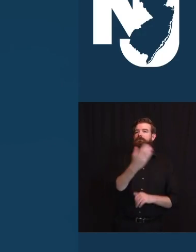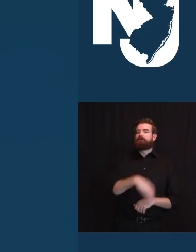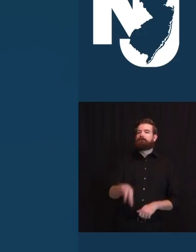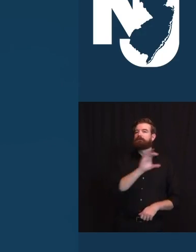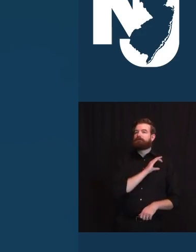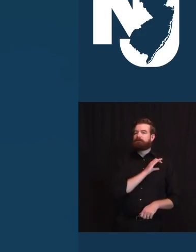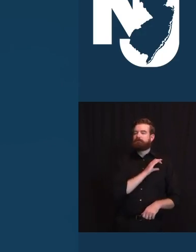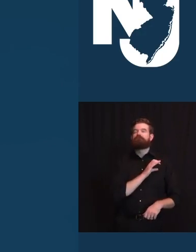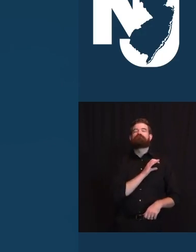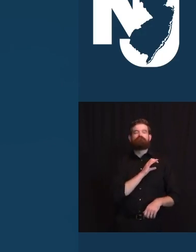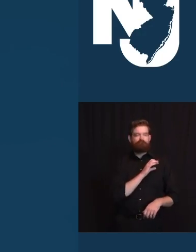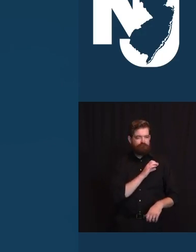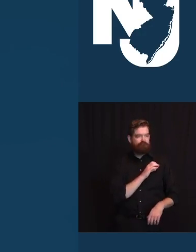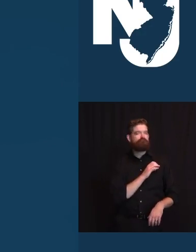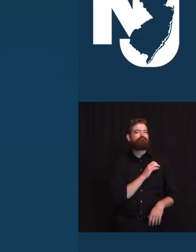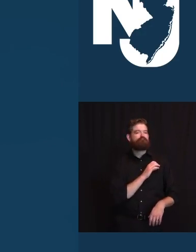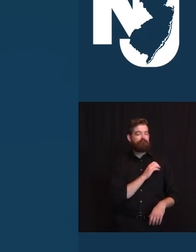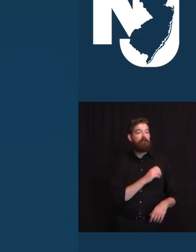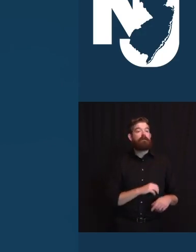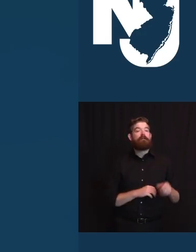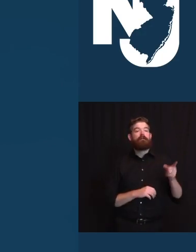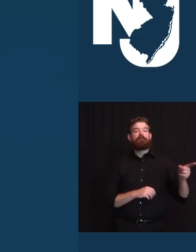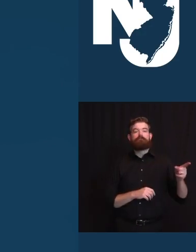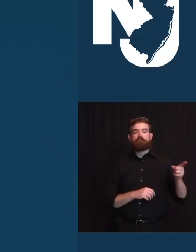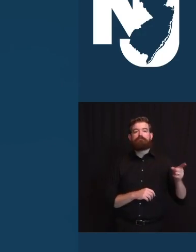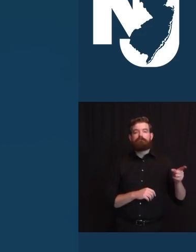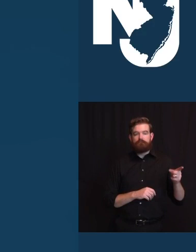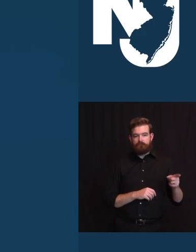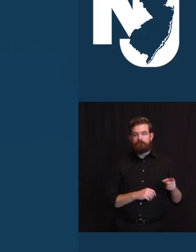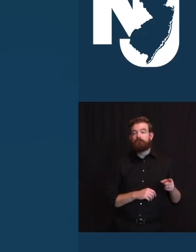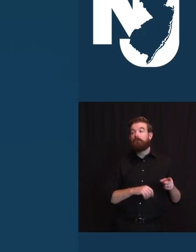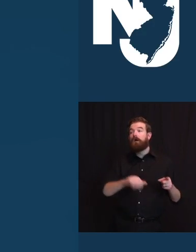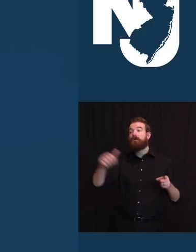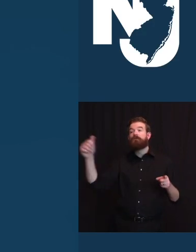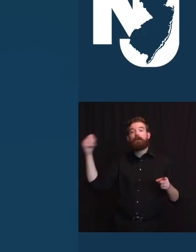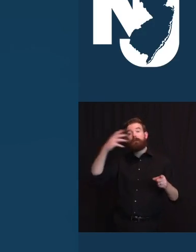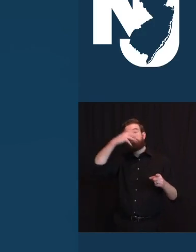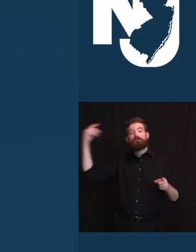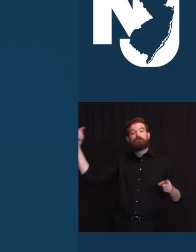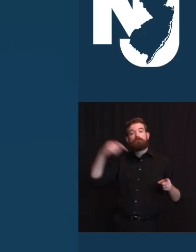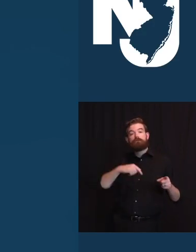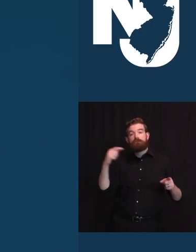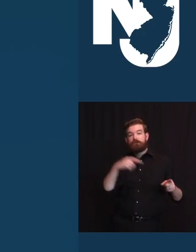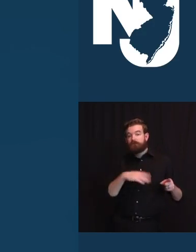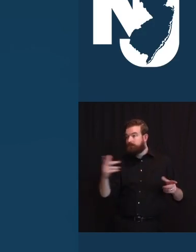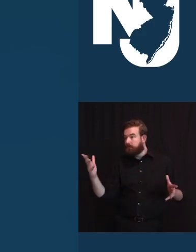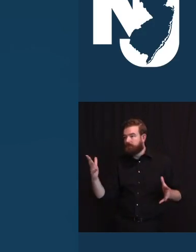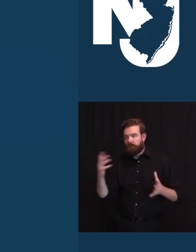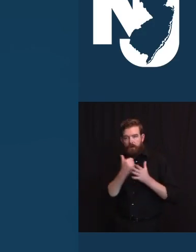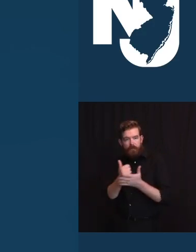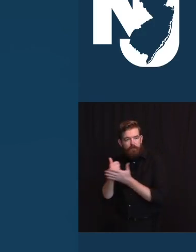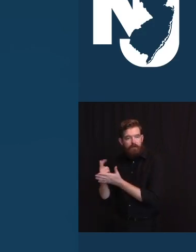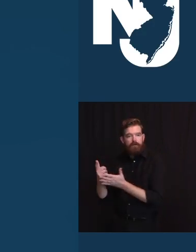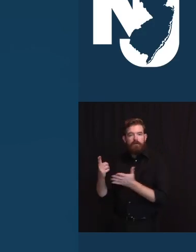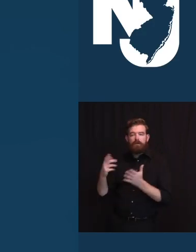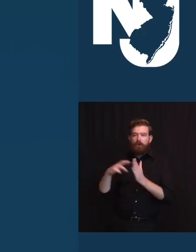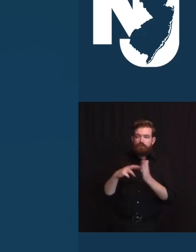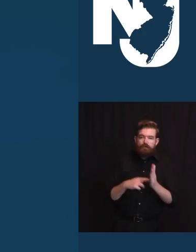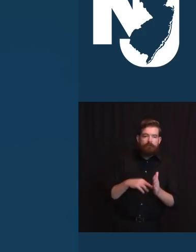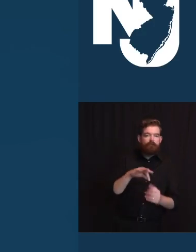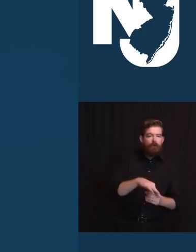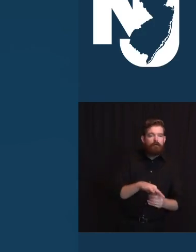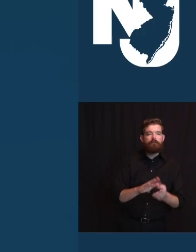them to obtain their green cards and naturalization papers, to register to vote, or to obtain health care, among so many other